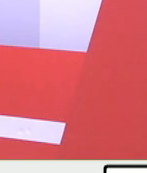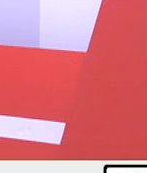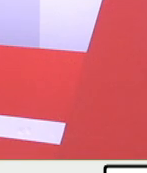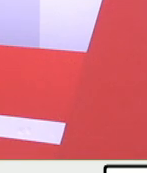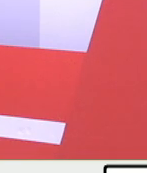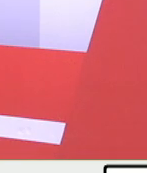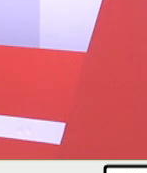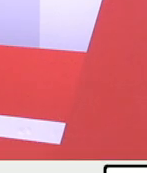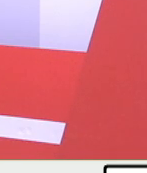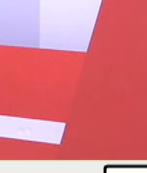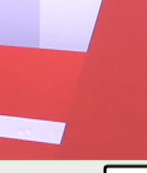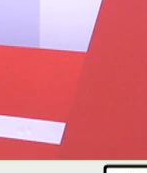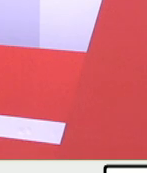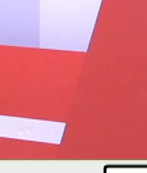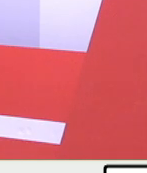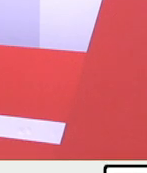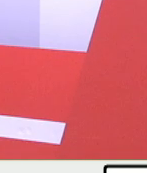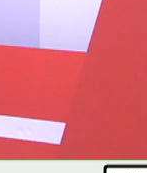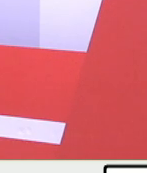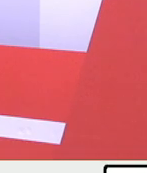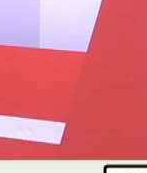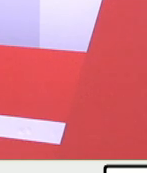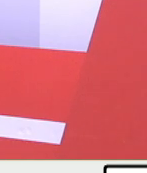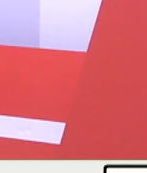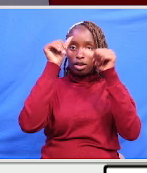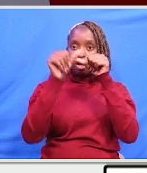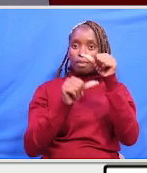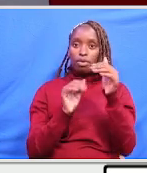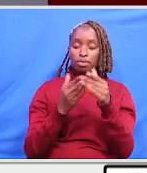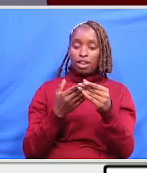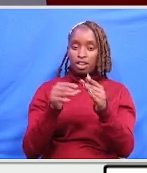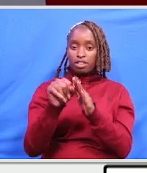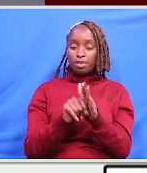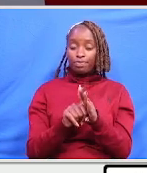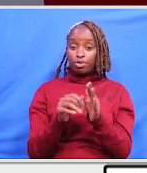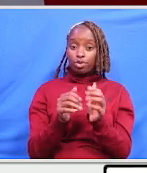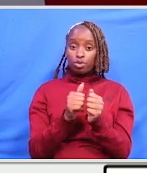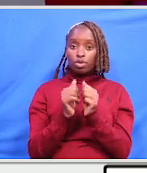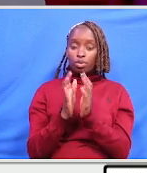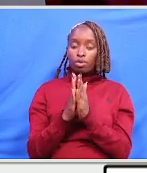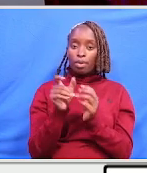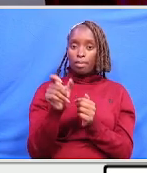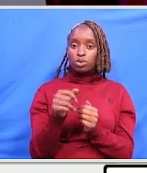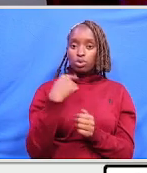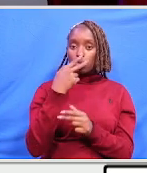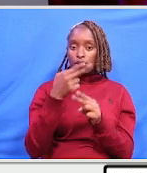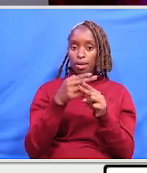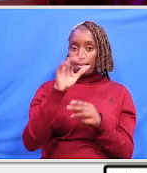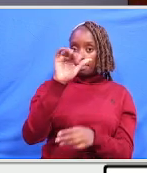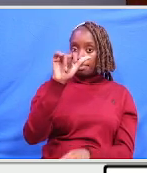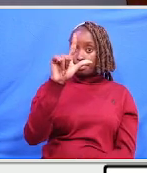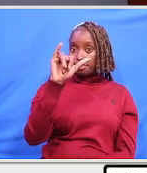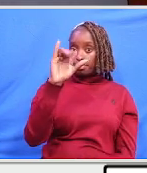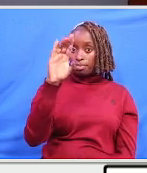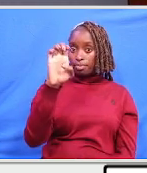wanafunzi na kuwapa mafunzo kuhusu uongozi. Kulingana na mkurugenzi wa CELEMAS Alice Anzoyo, mikakati